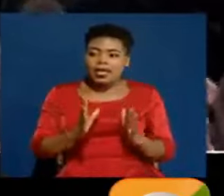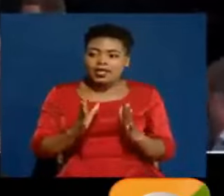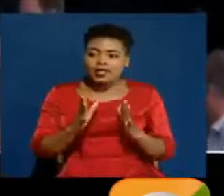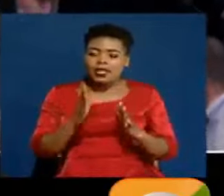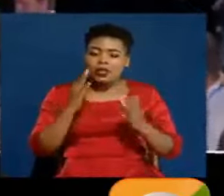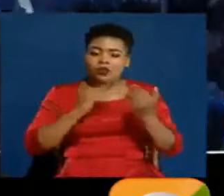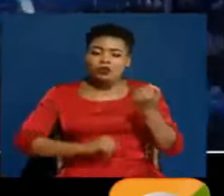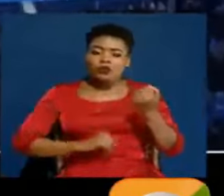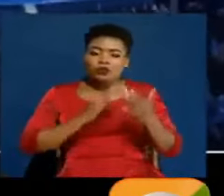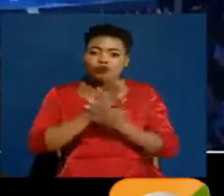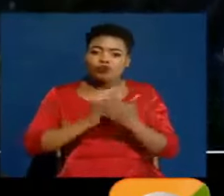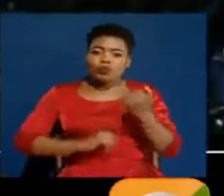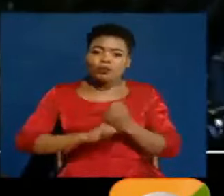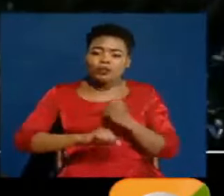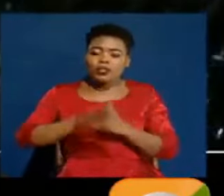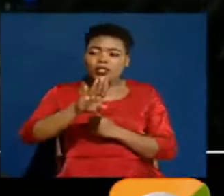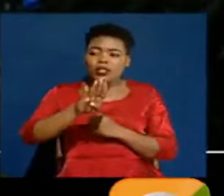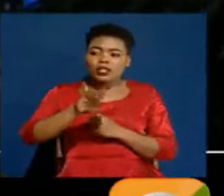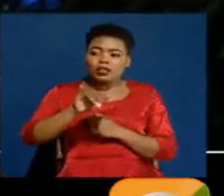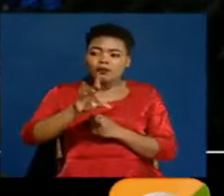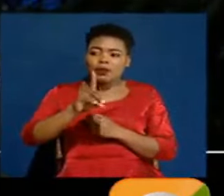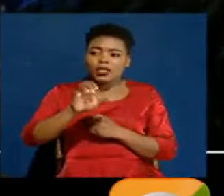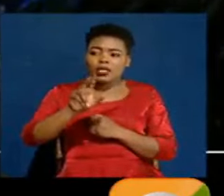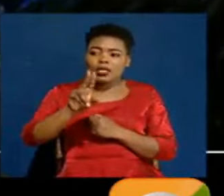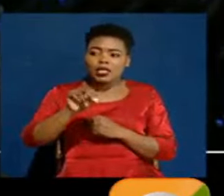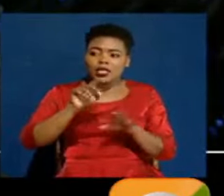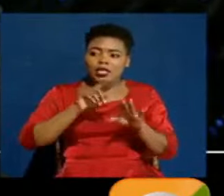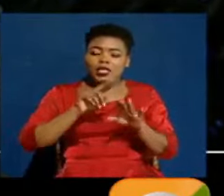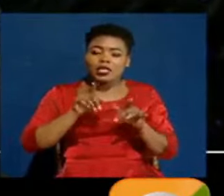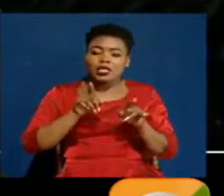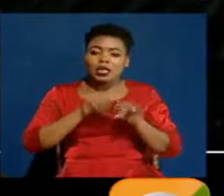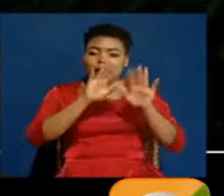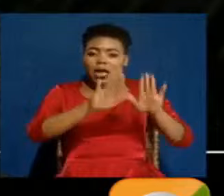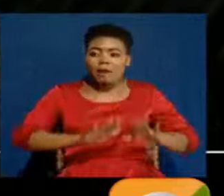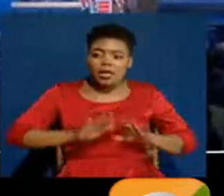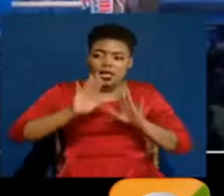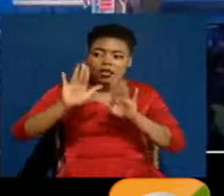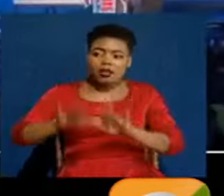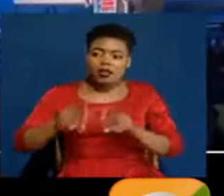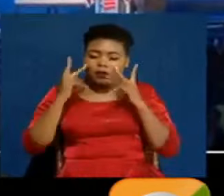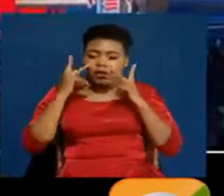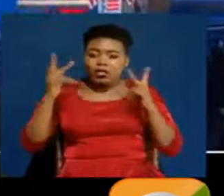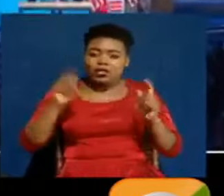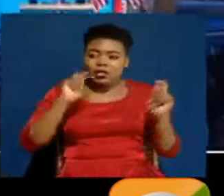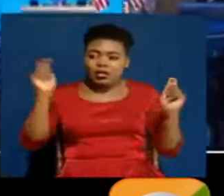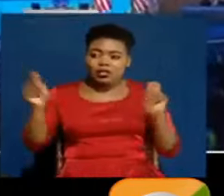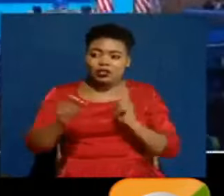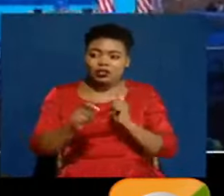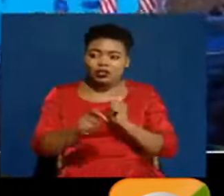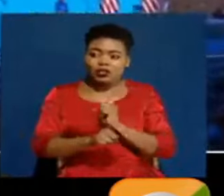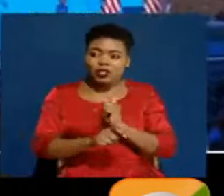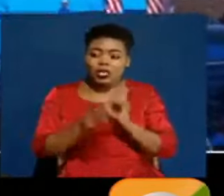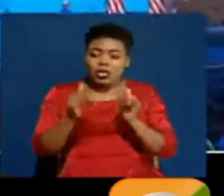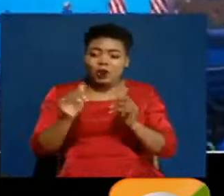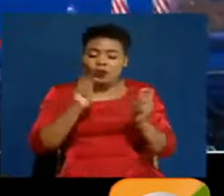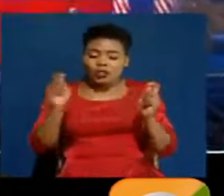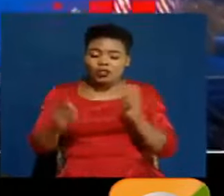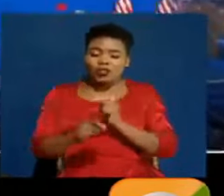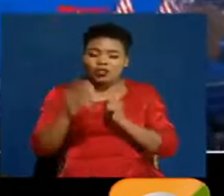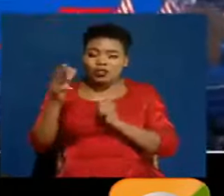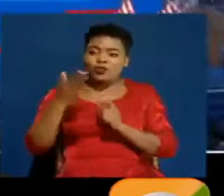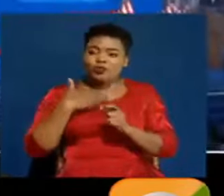and frailties as a campaign strategy. And you can see that the shift towards Kamala has